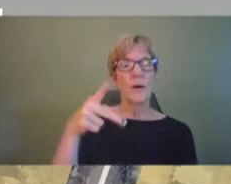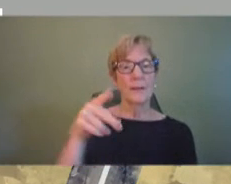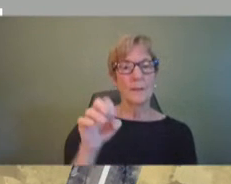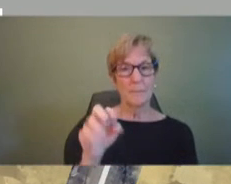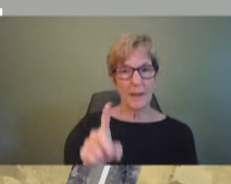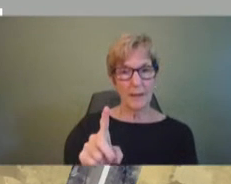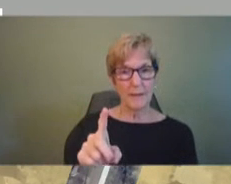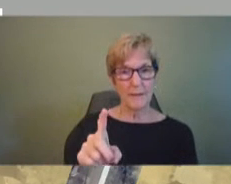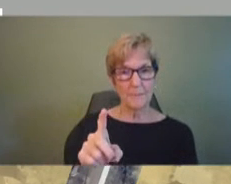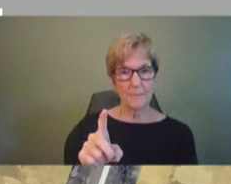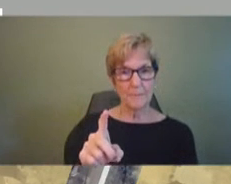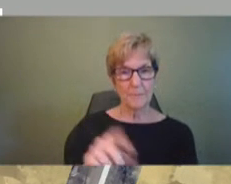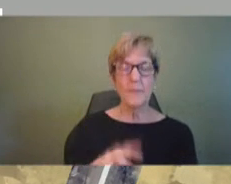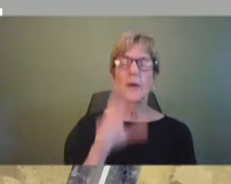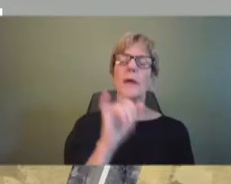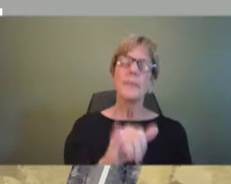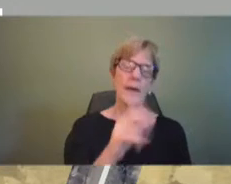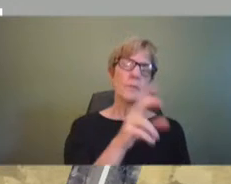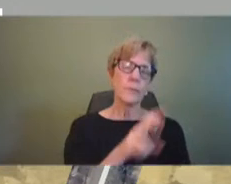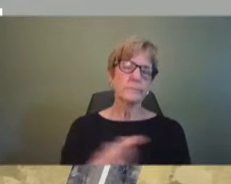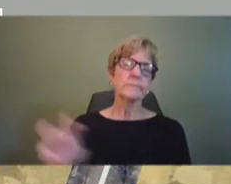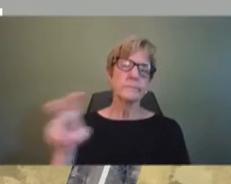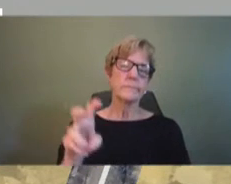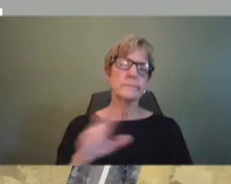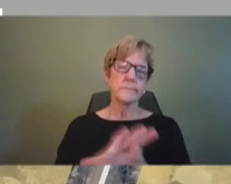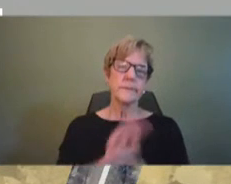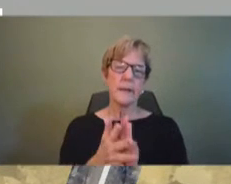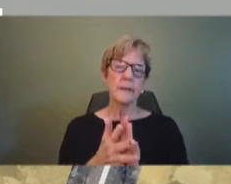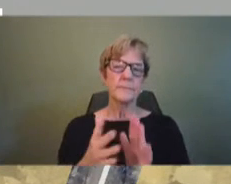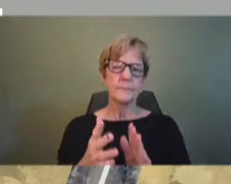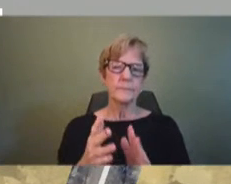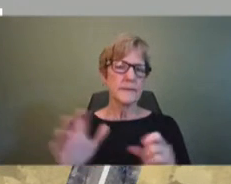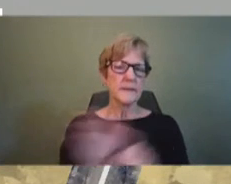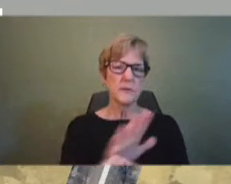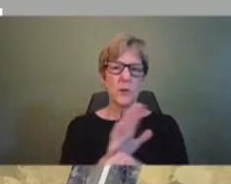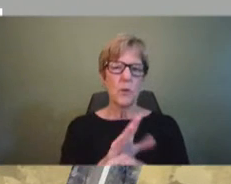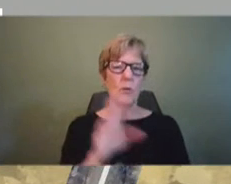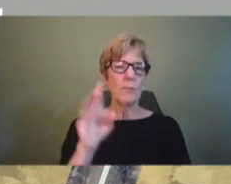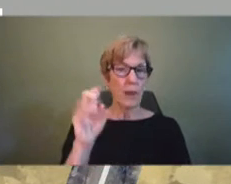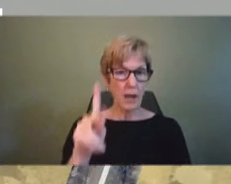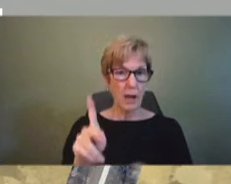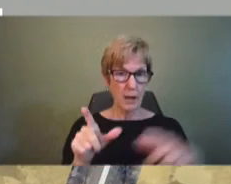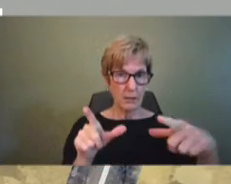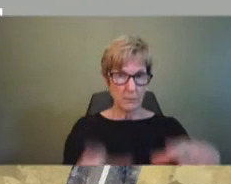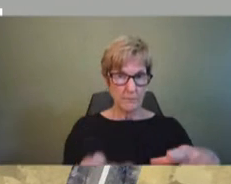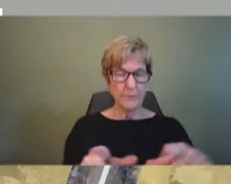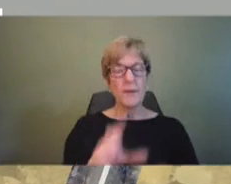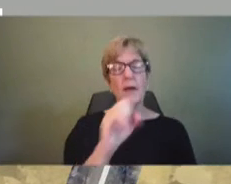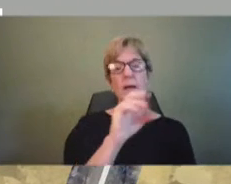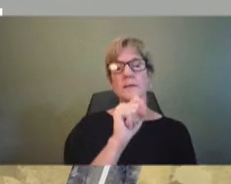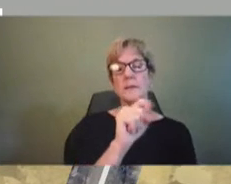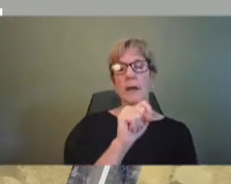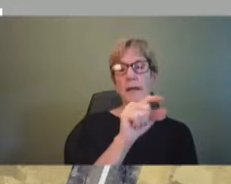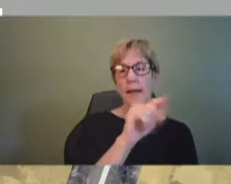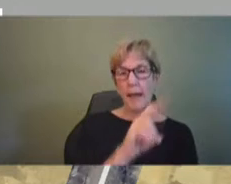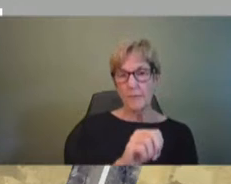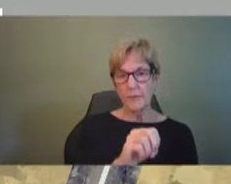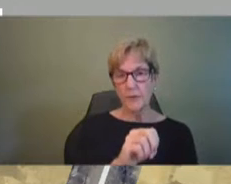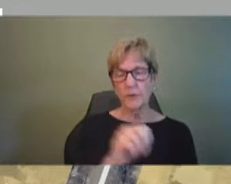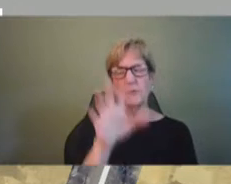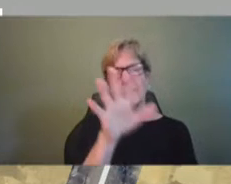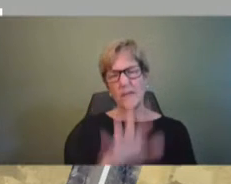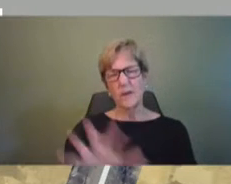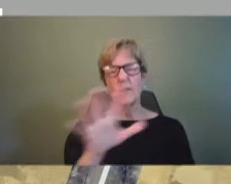1st as I mentioned would translate to the neighborhood center District which this entire block uh there between Scott ab and Fountain View along that East Boulevard